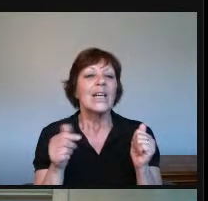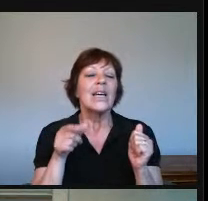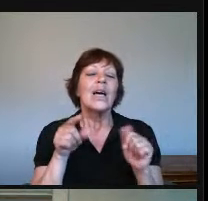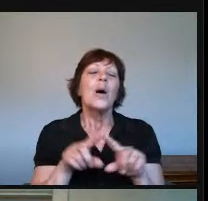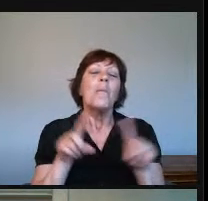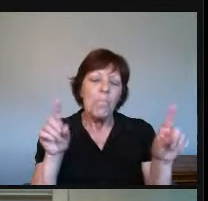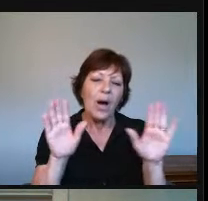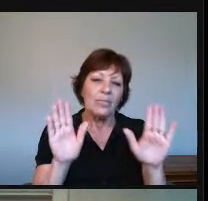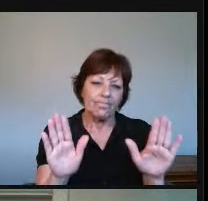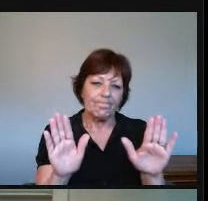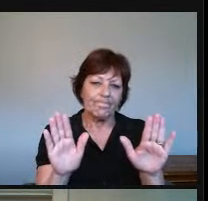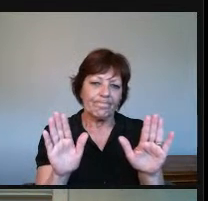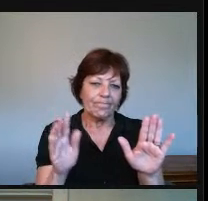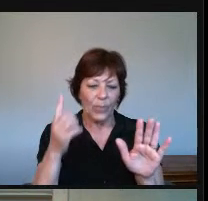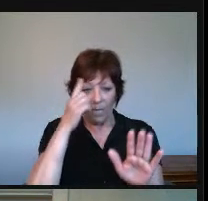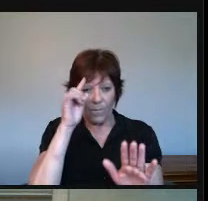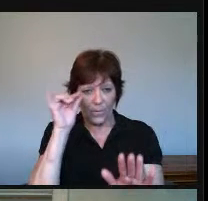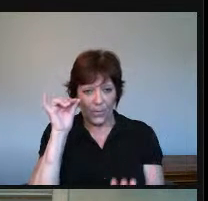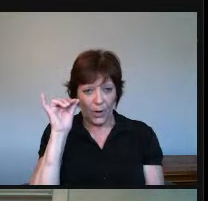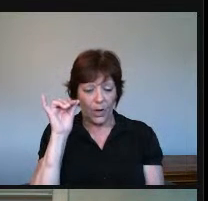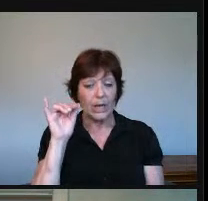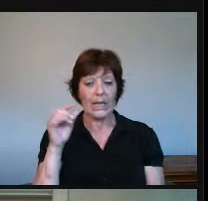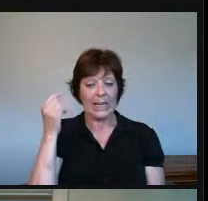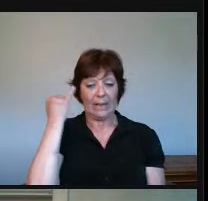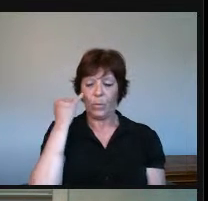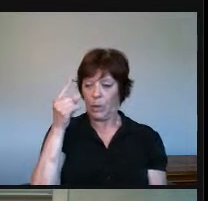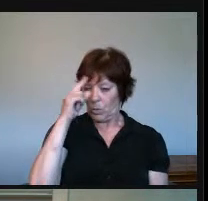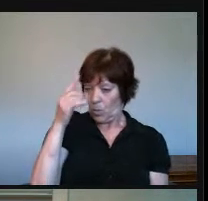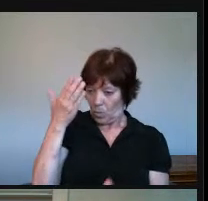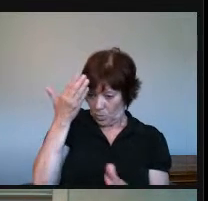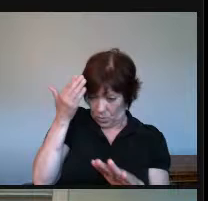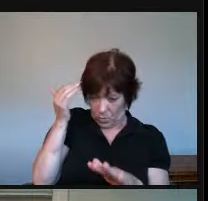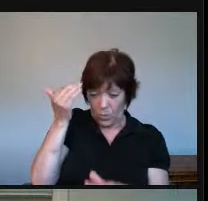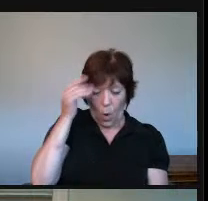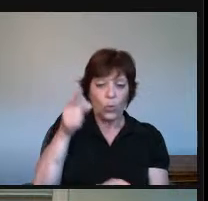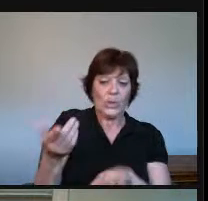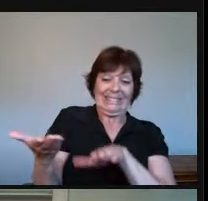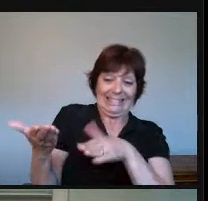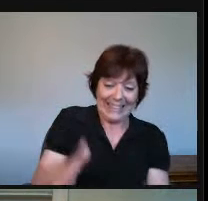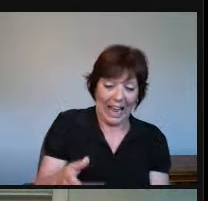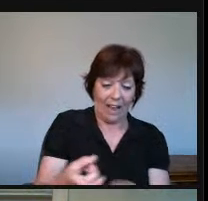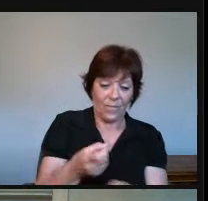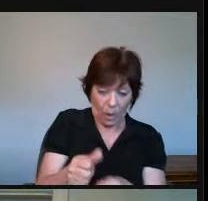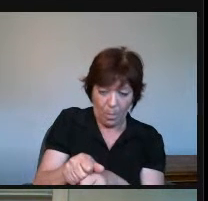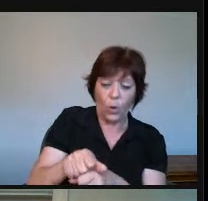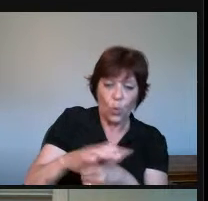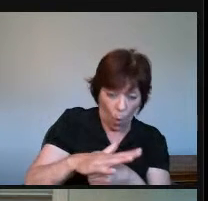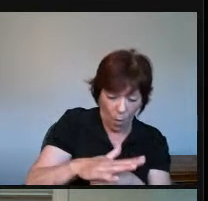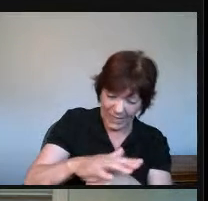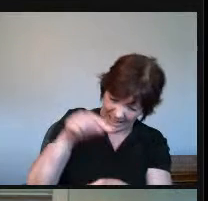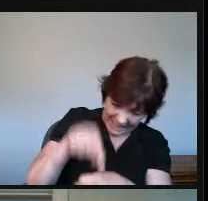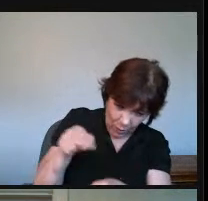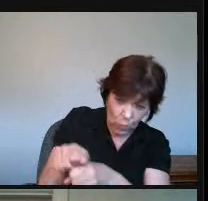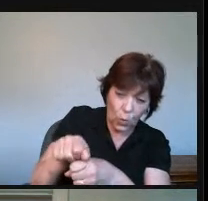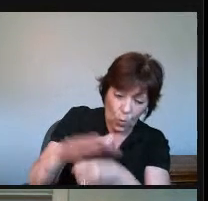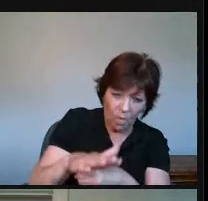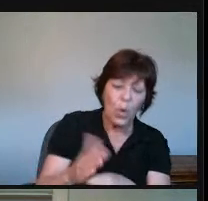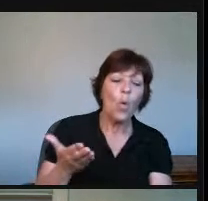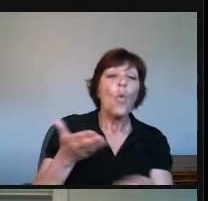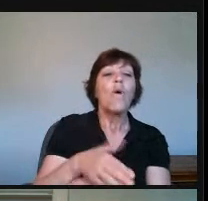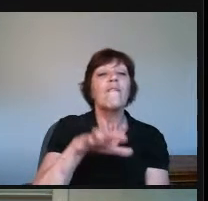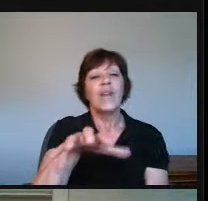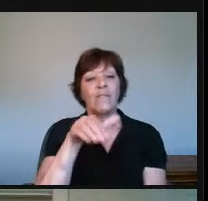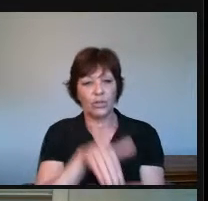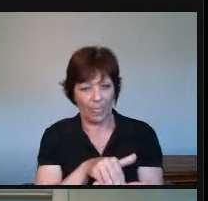there has been, for those we have attributed to COVID-19, we're well over 500,000. We're probably 125,